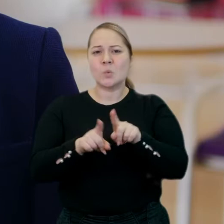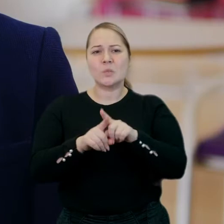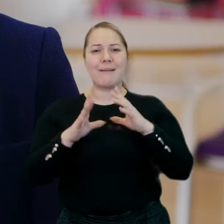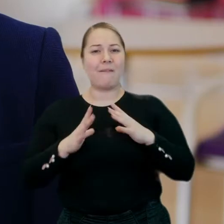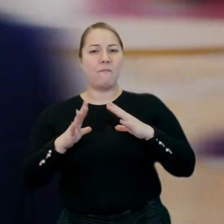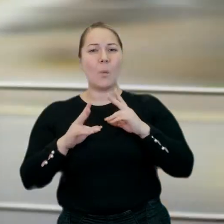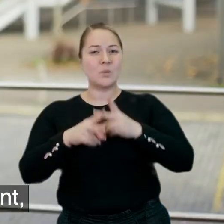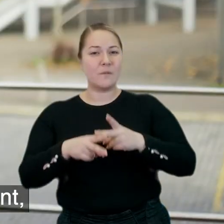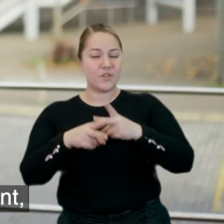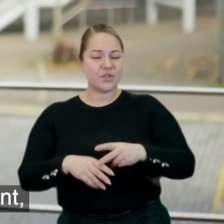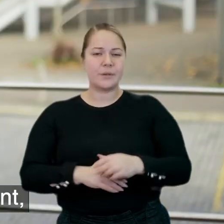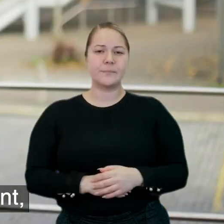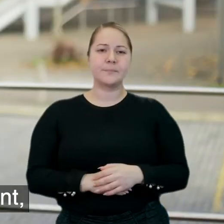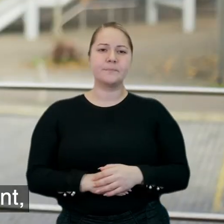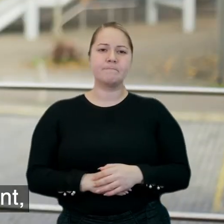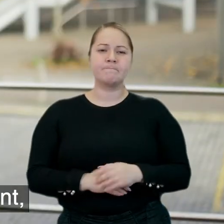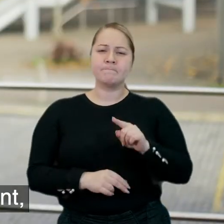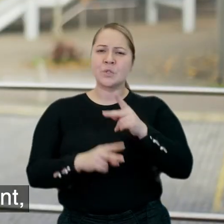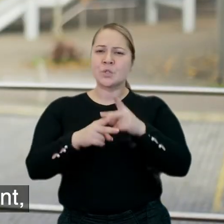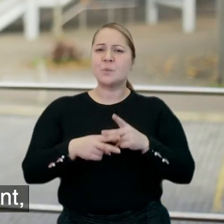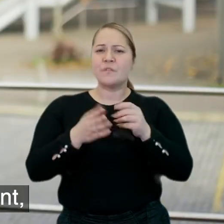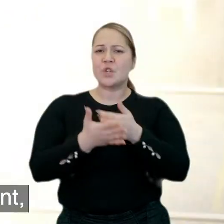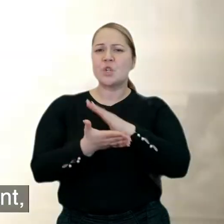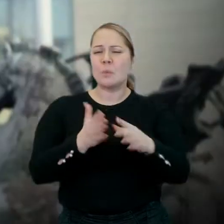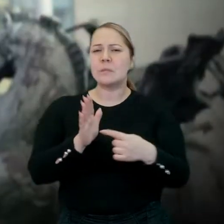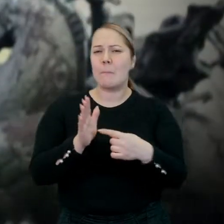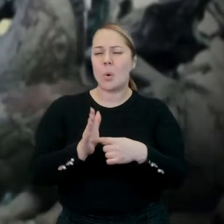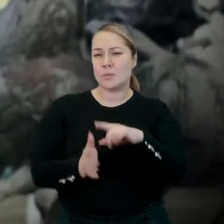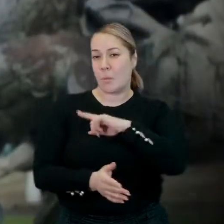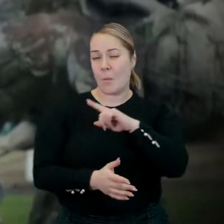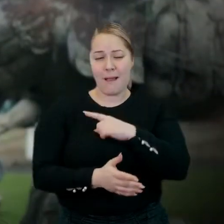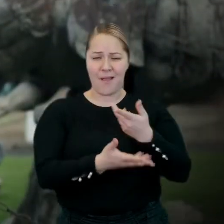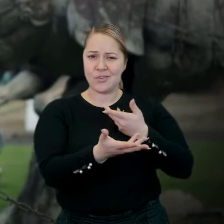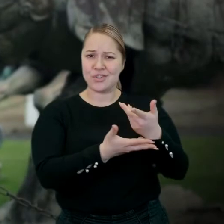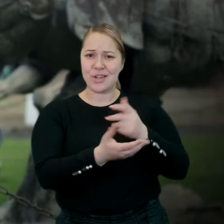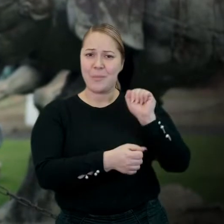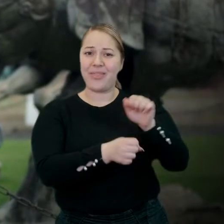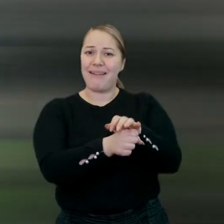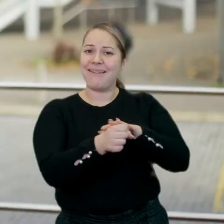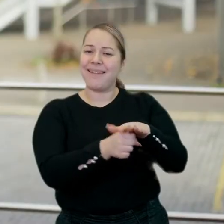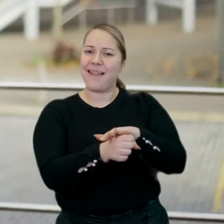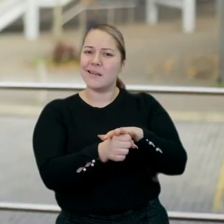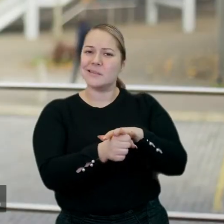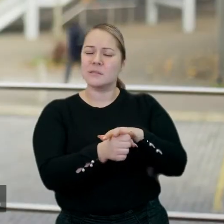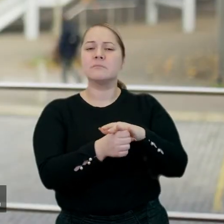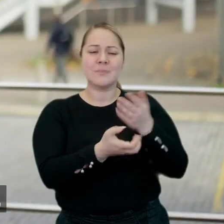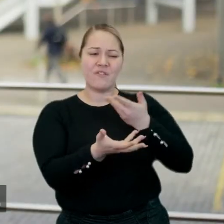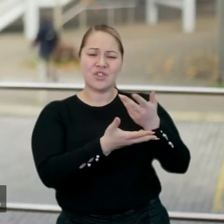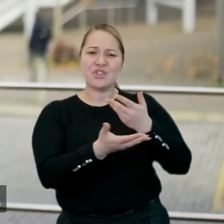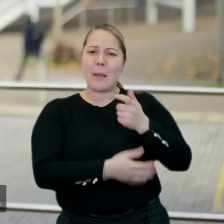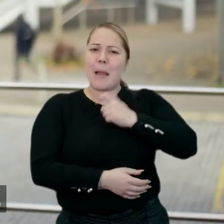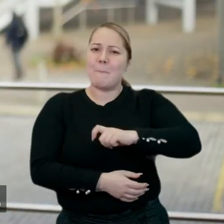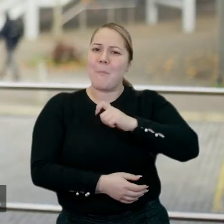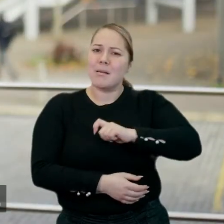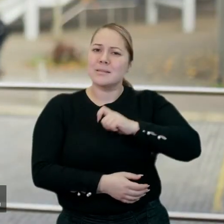informal supervision. Supervision in Newham is very important, where they can not just talk about their cases, but also talk